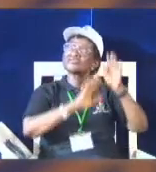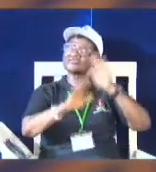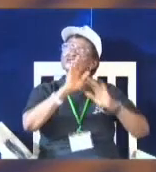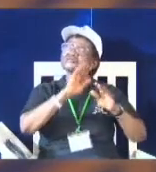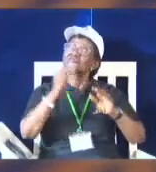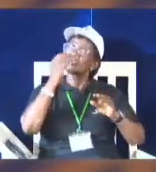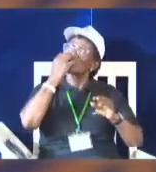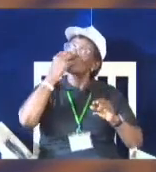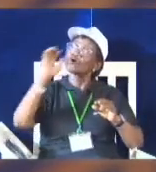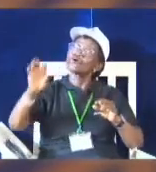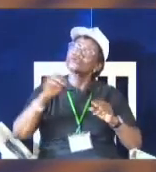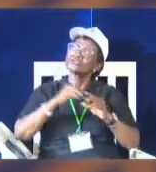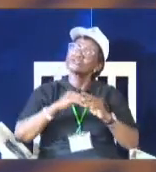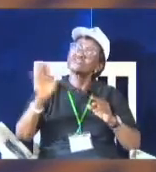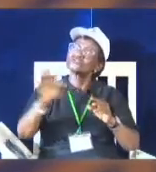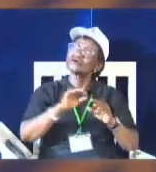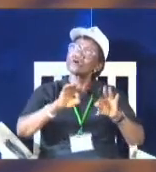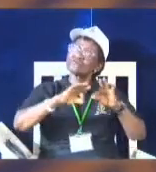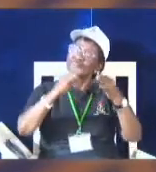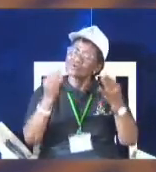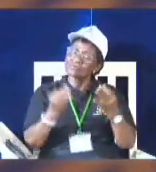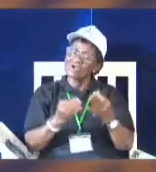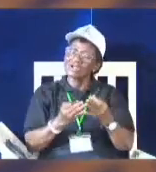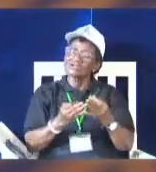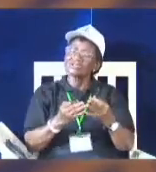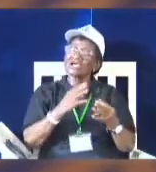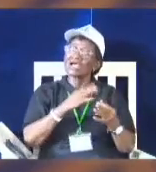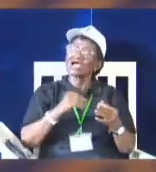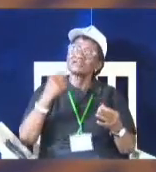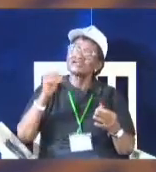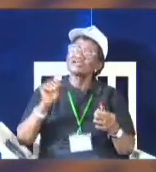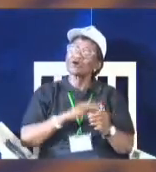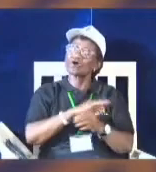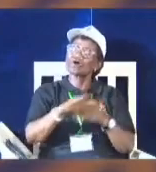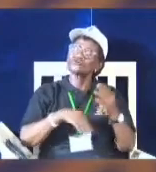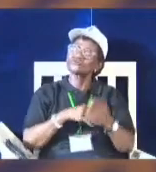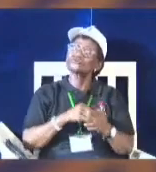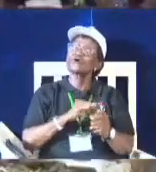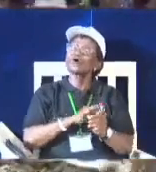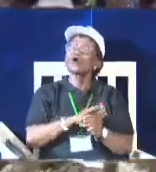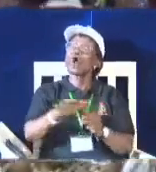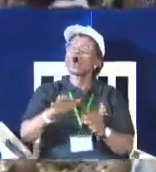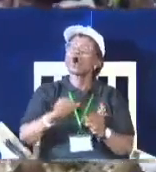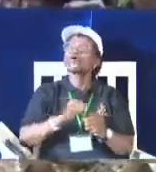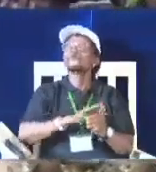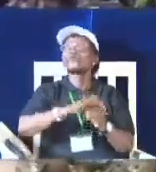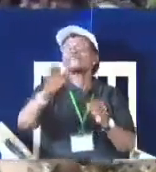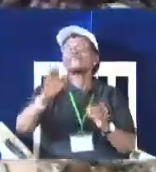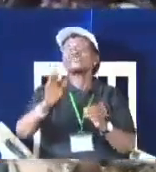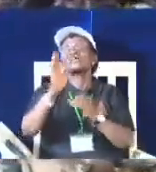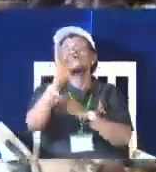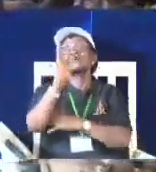by the authority of the one who is called the all-sufficient God, I destroy it.